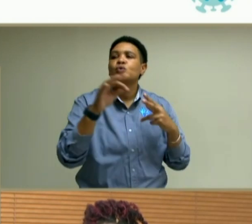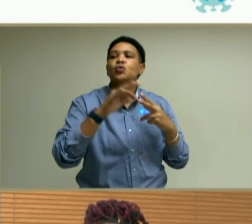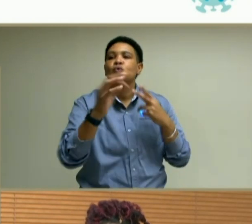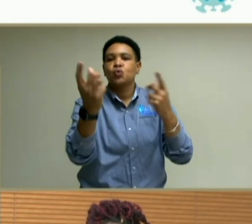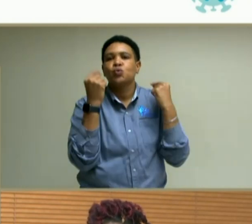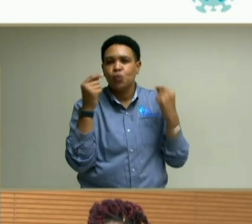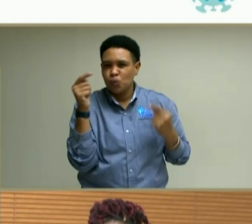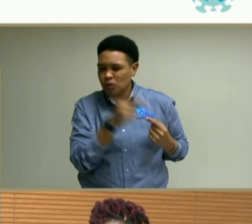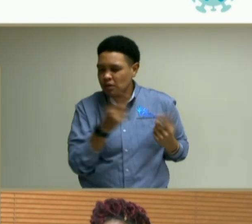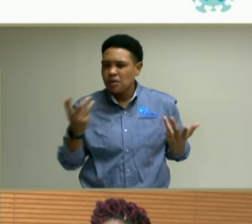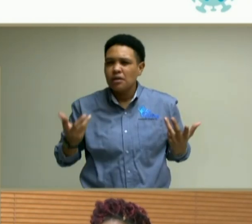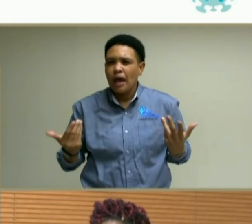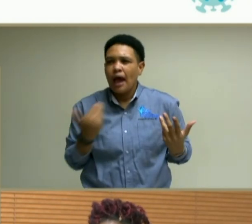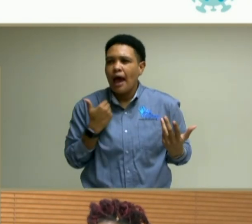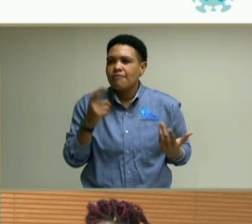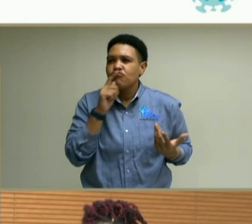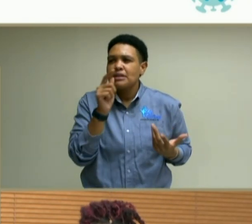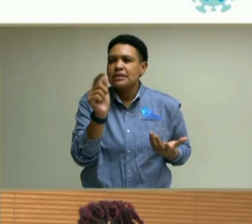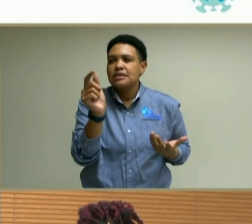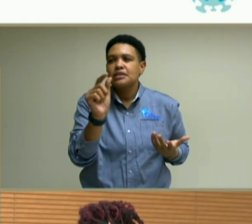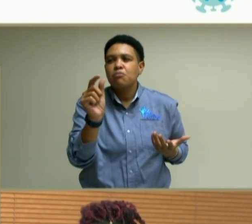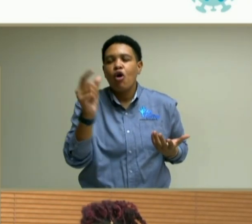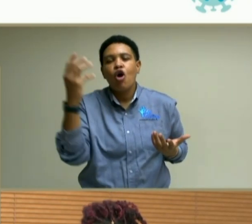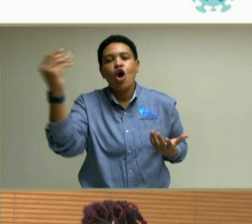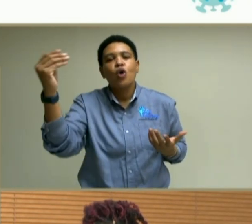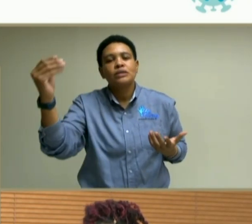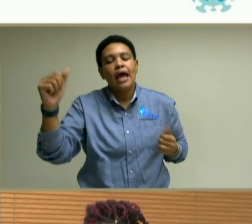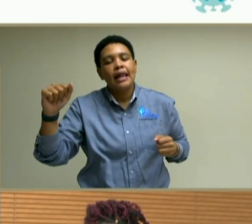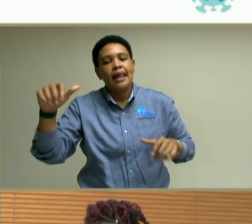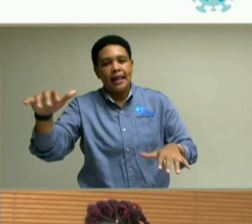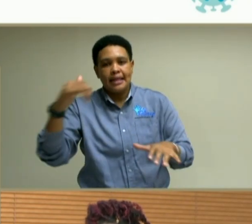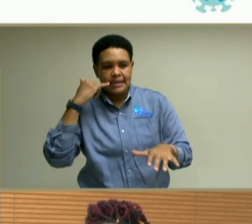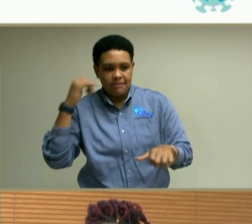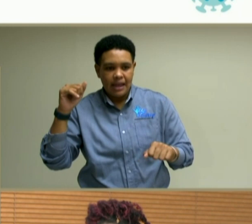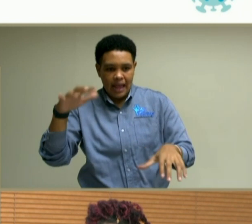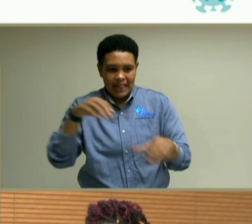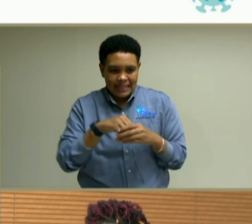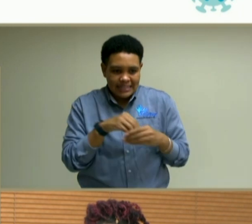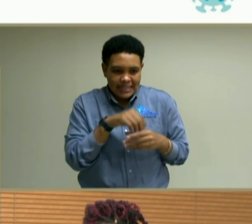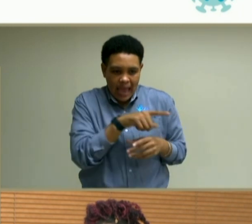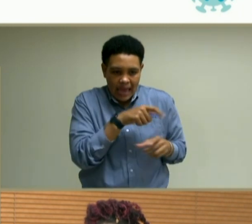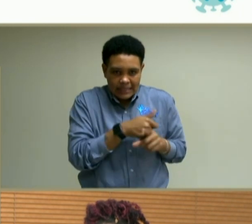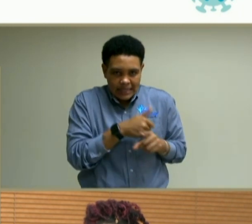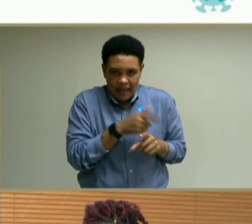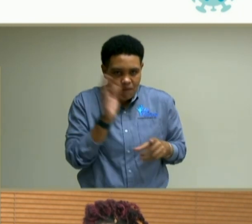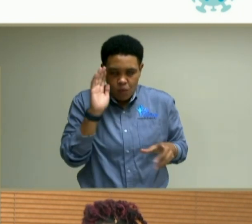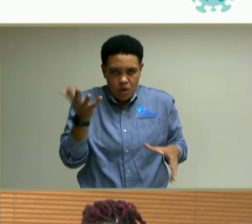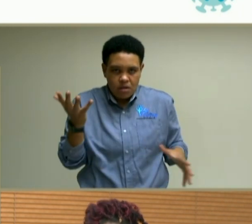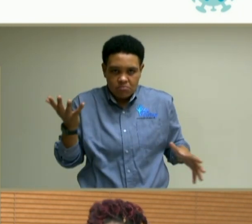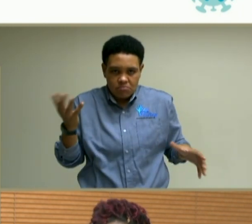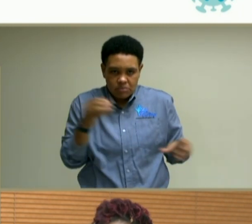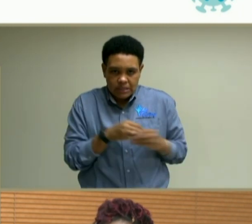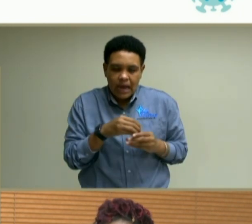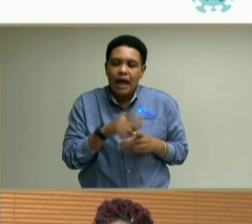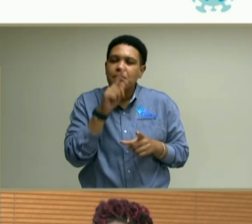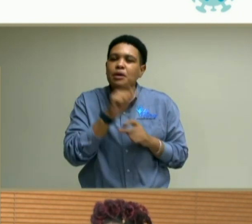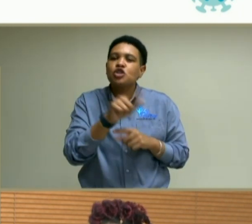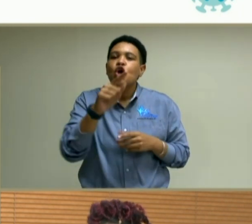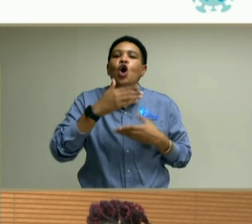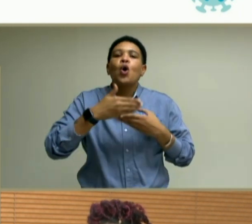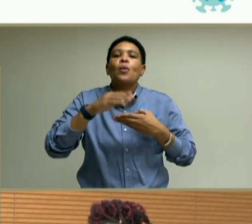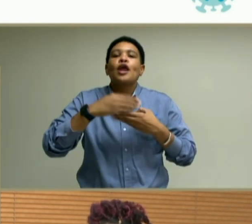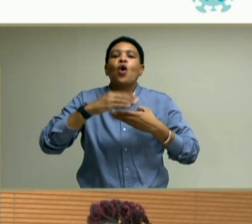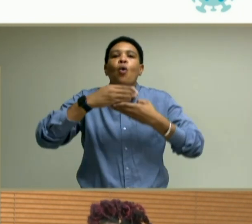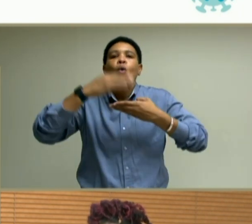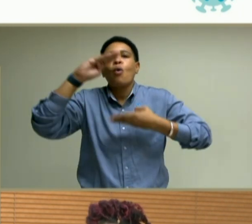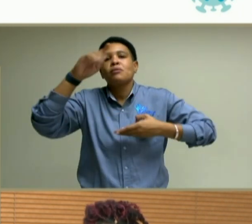is key. Have a small outdoor gathering. If gathering inside, it's going to be inside. Make sure your windows